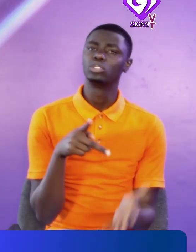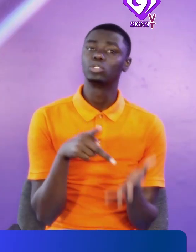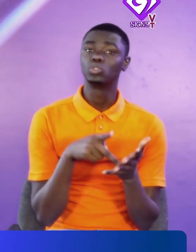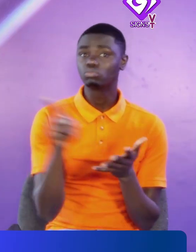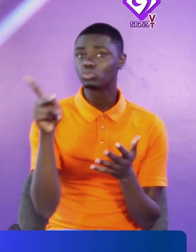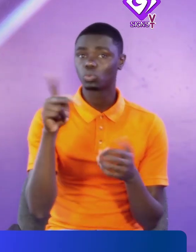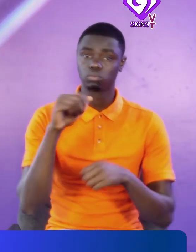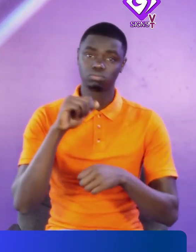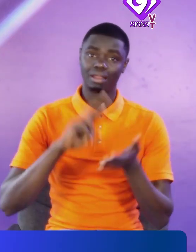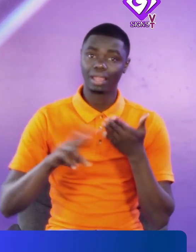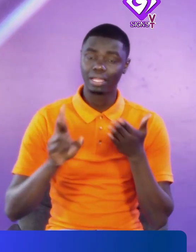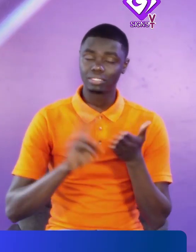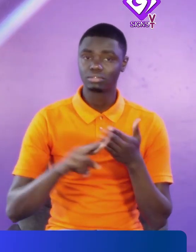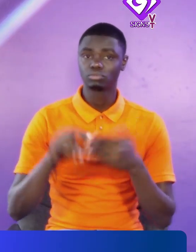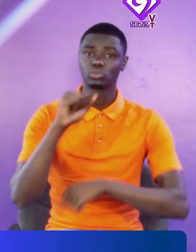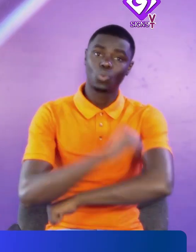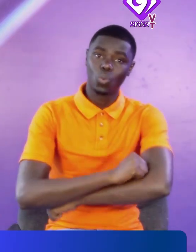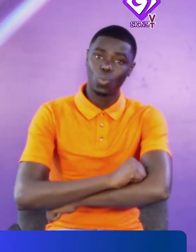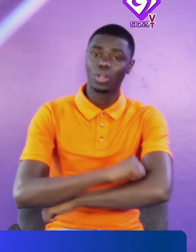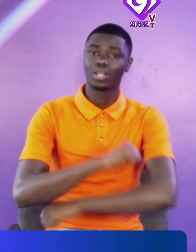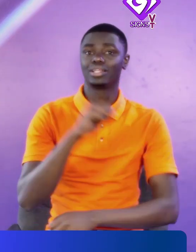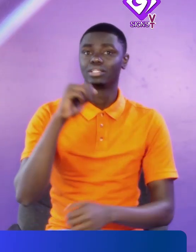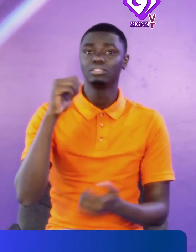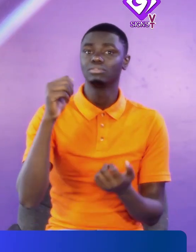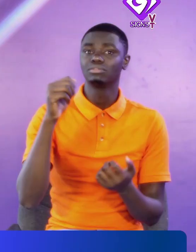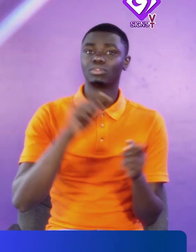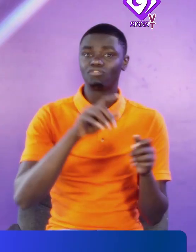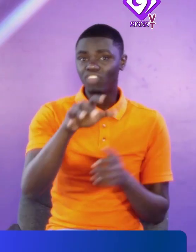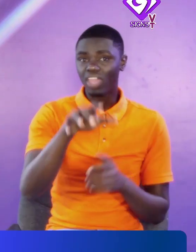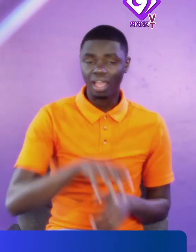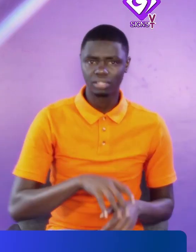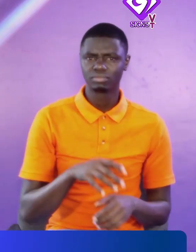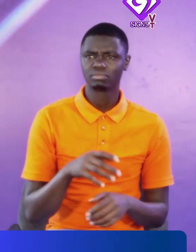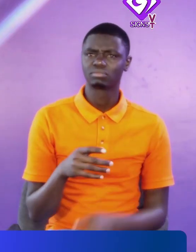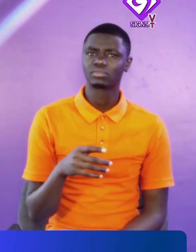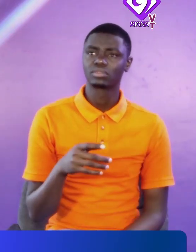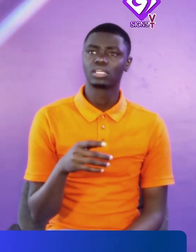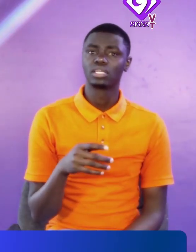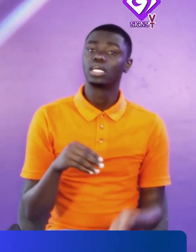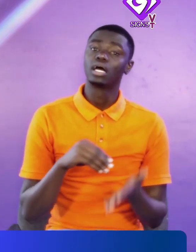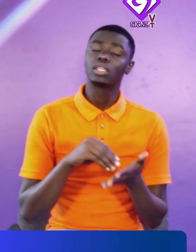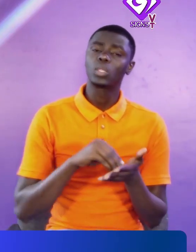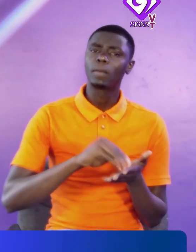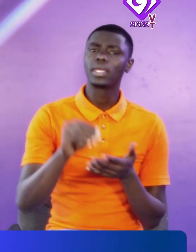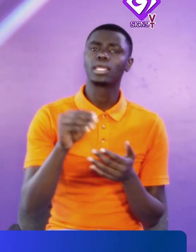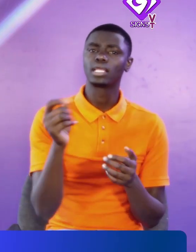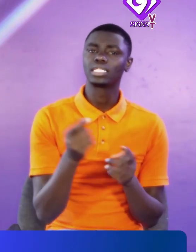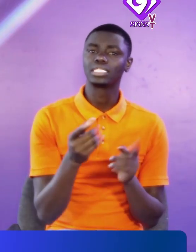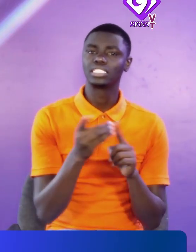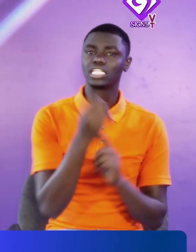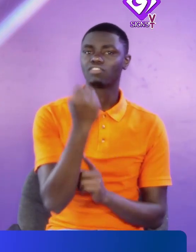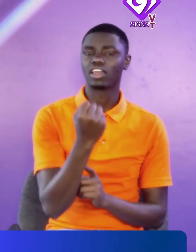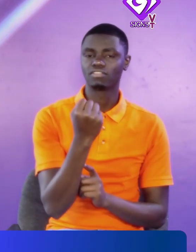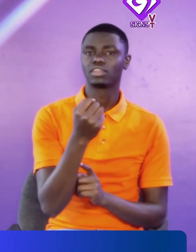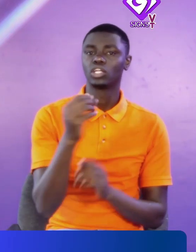pay, you have to transport yourself to work. It's not like we walk to work. They committed to be paying by 5th of every month. We are giving them an allowance of